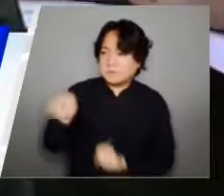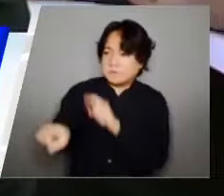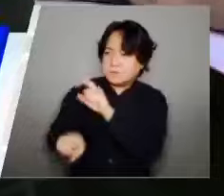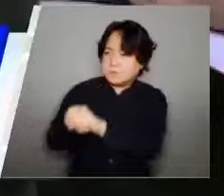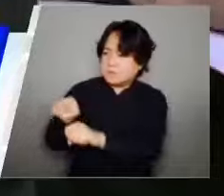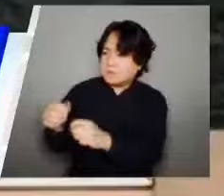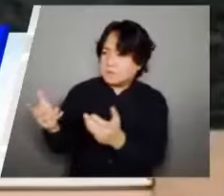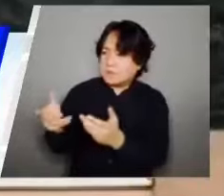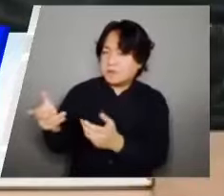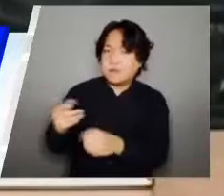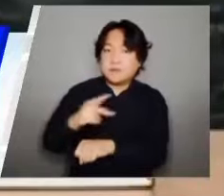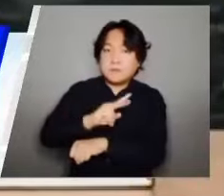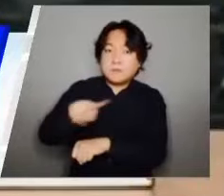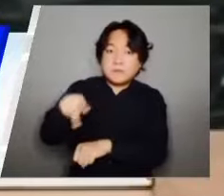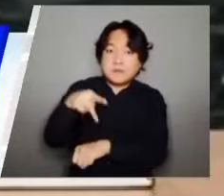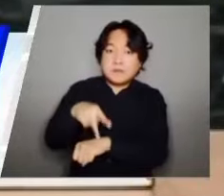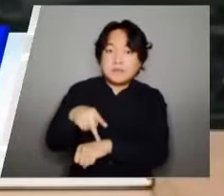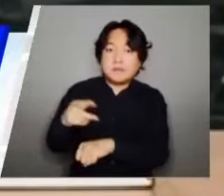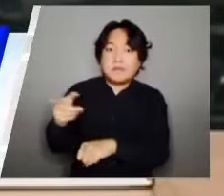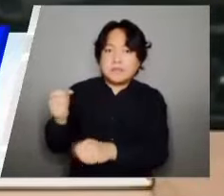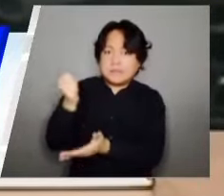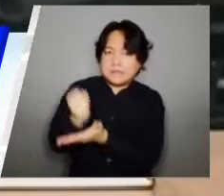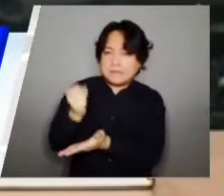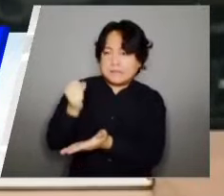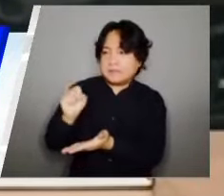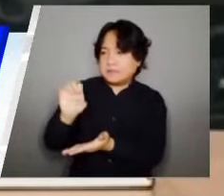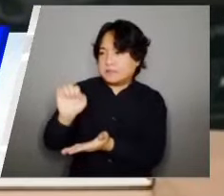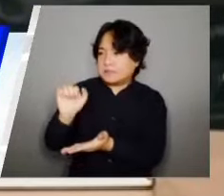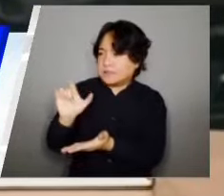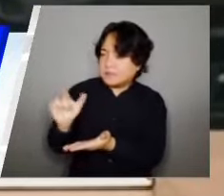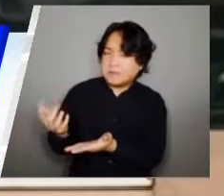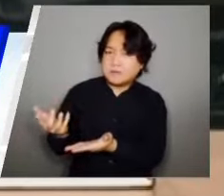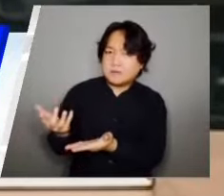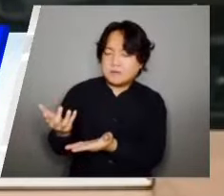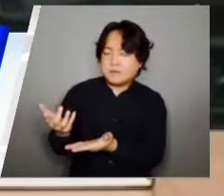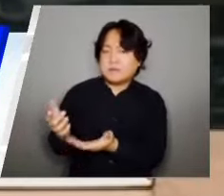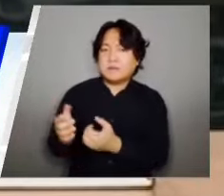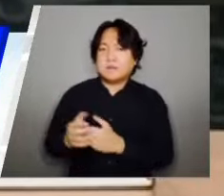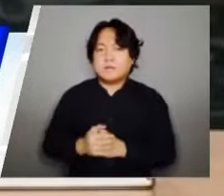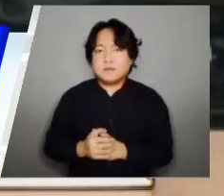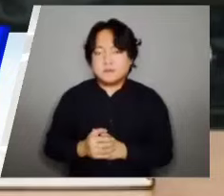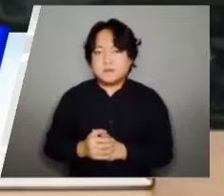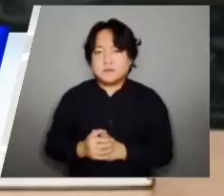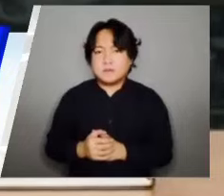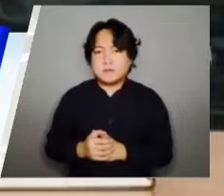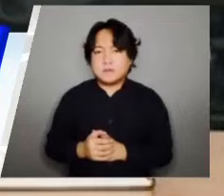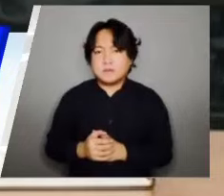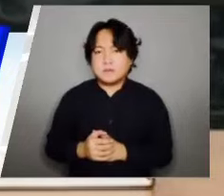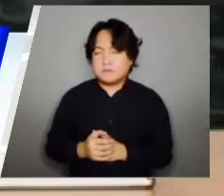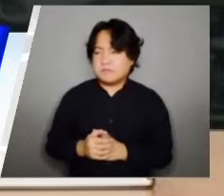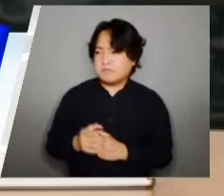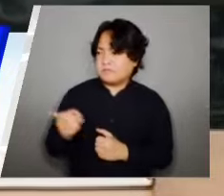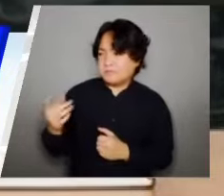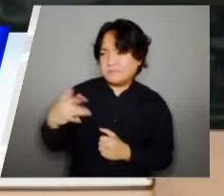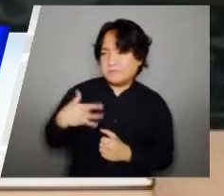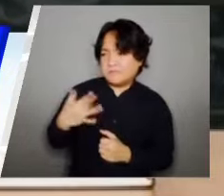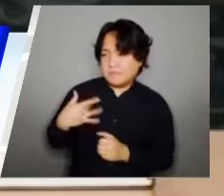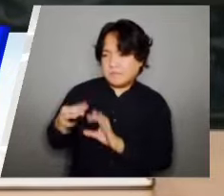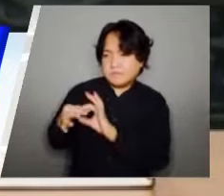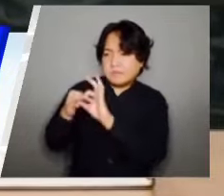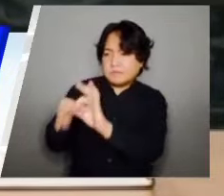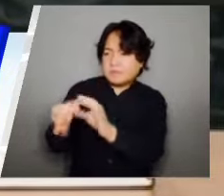sent Steel it's supposed to be a Steel plant pero mukhang may Pogo like facilities din sa